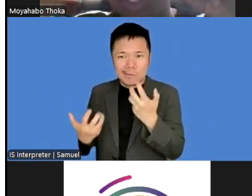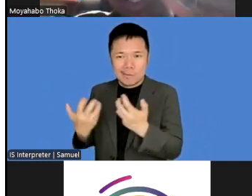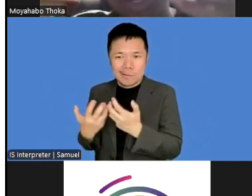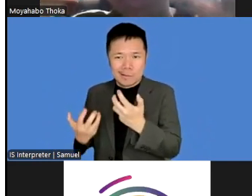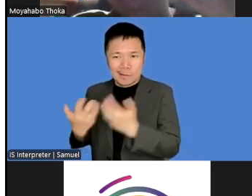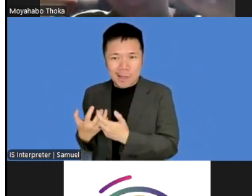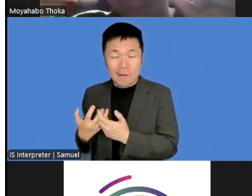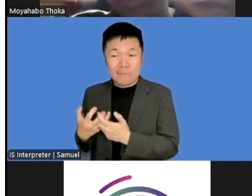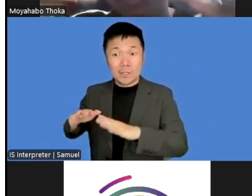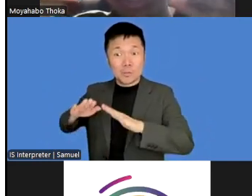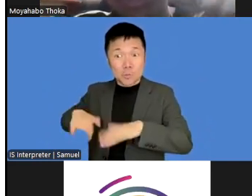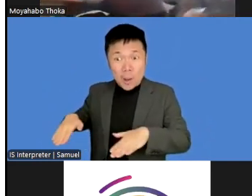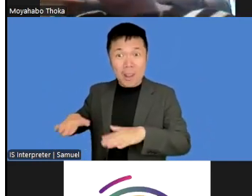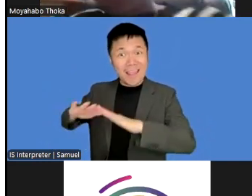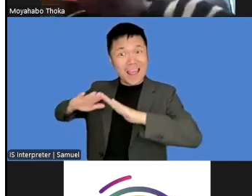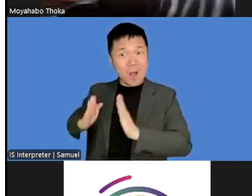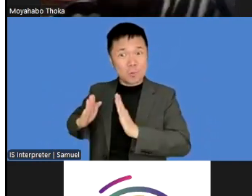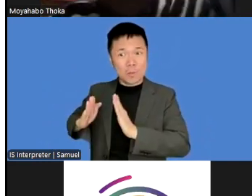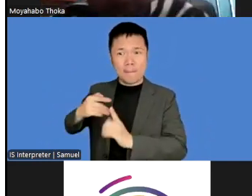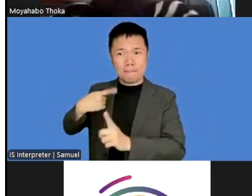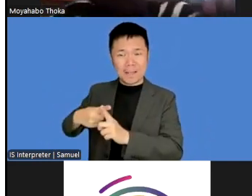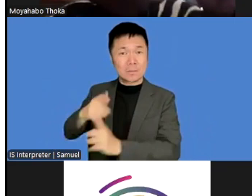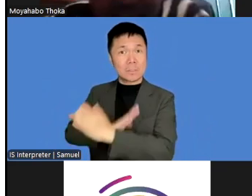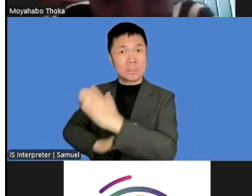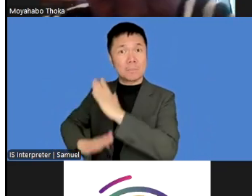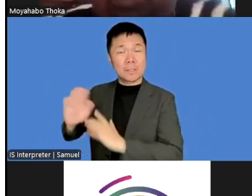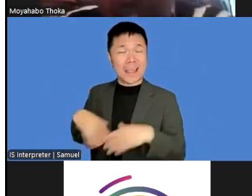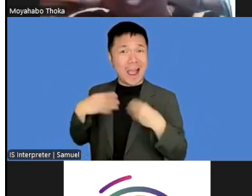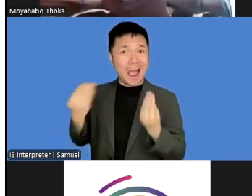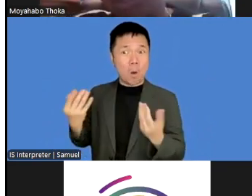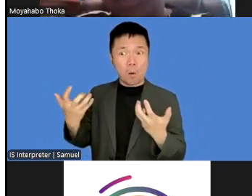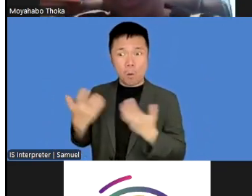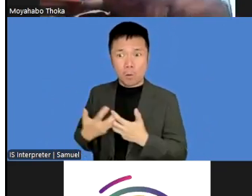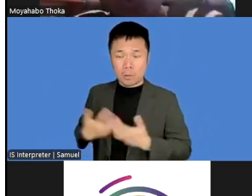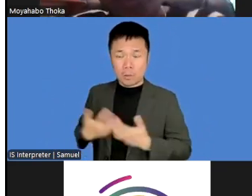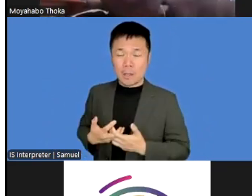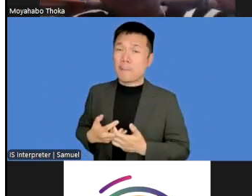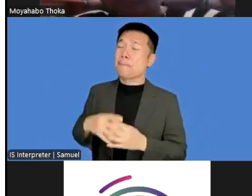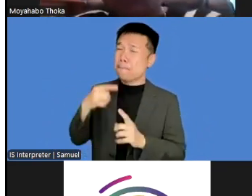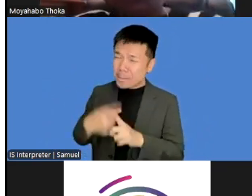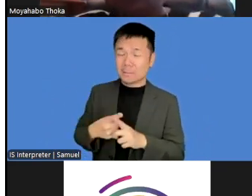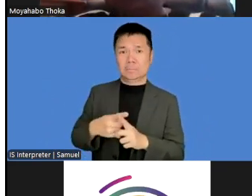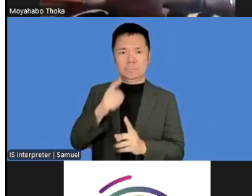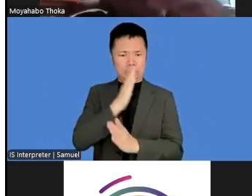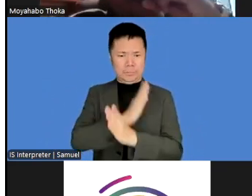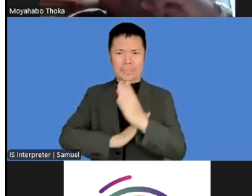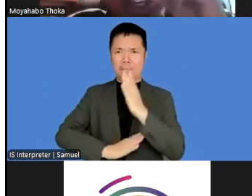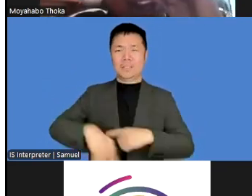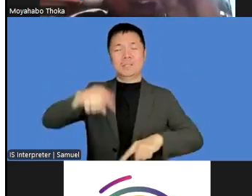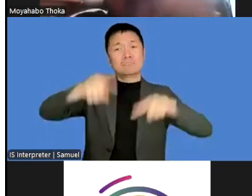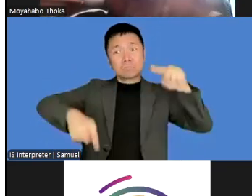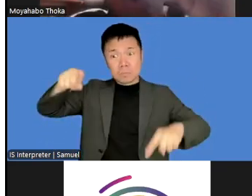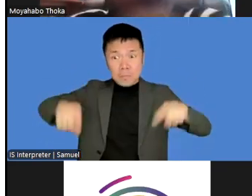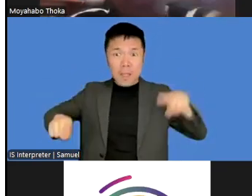context of children with disabilities. Also going back to specific kinds of disabilities, whereas the provisions for